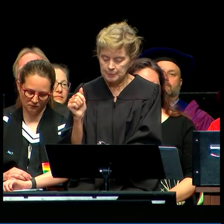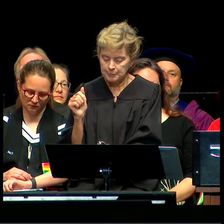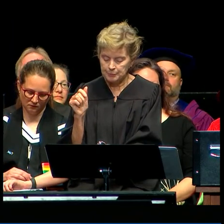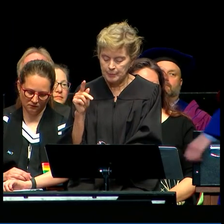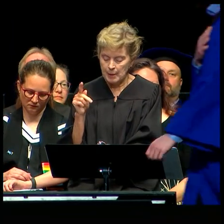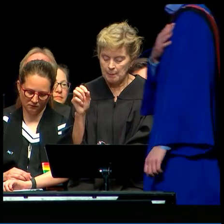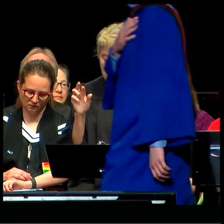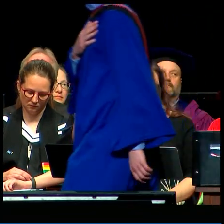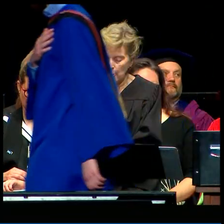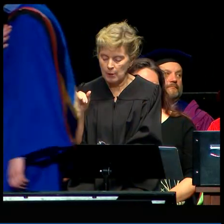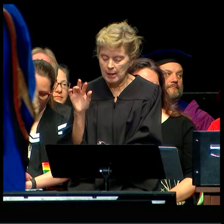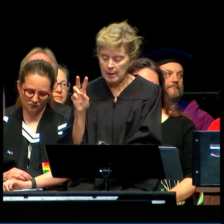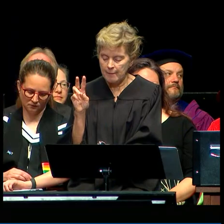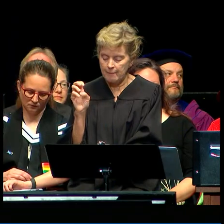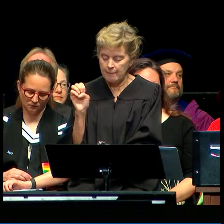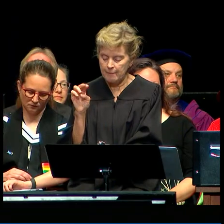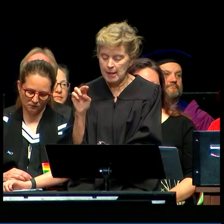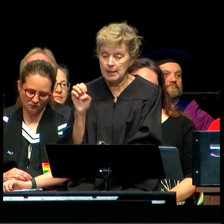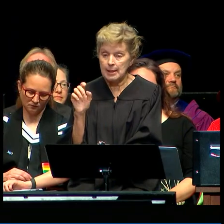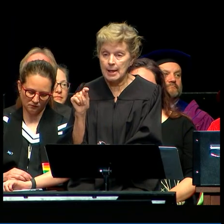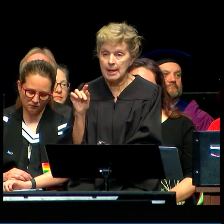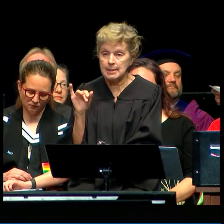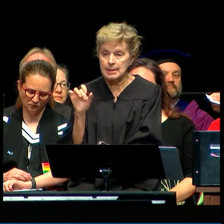Perry Venetis, with distinction.